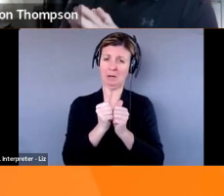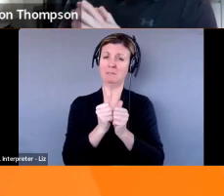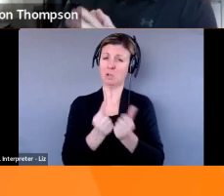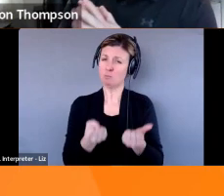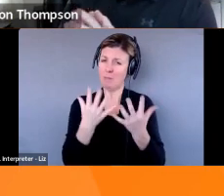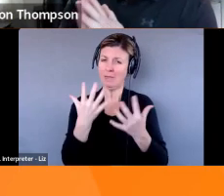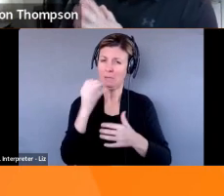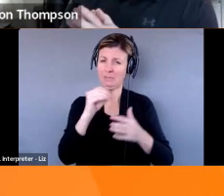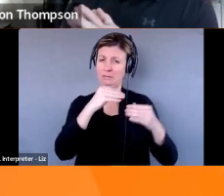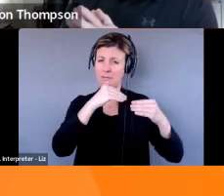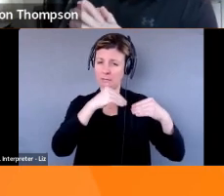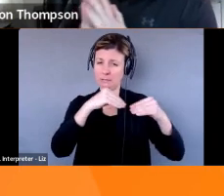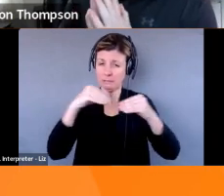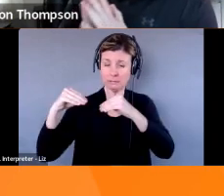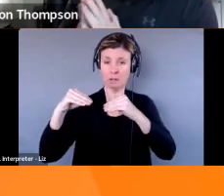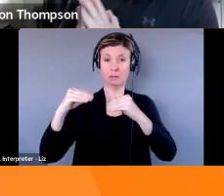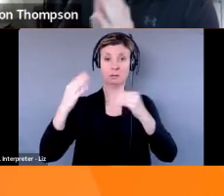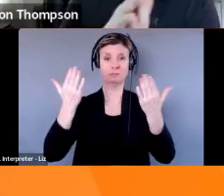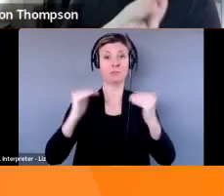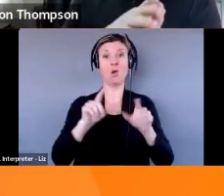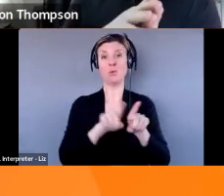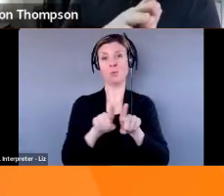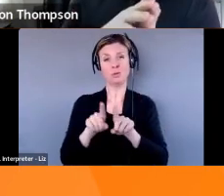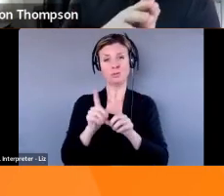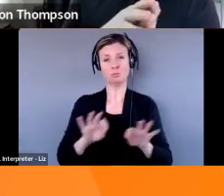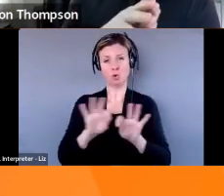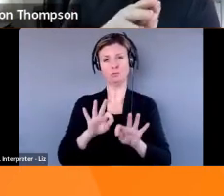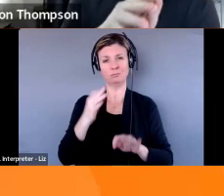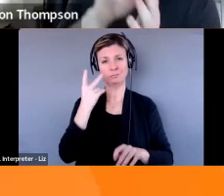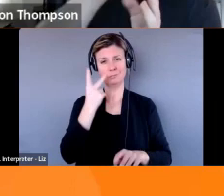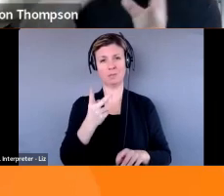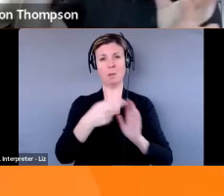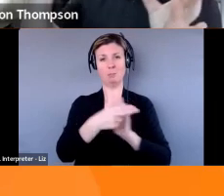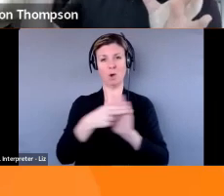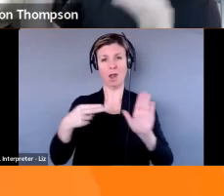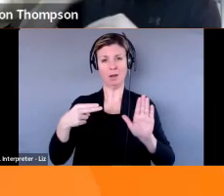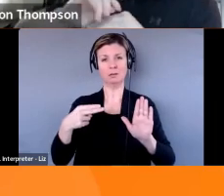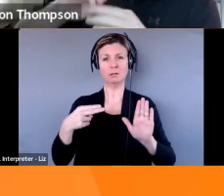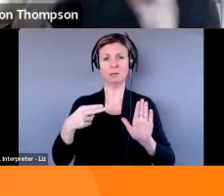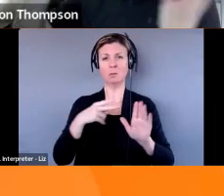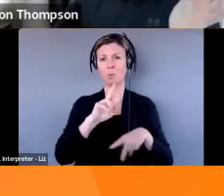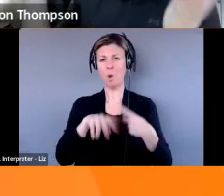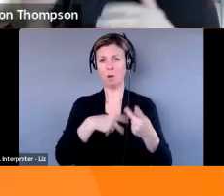Brand awareness, though, is also key, because if you go to an Amazon store, if you type